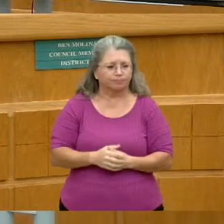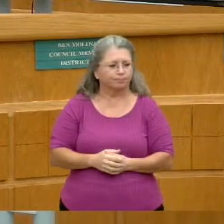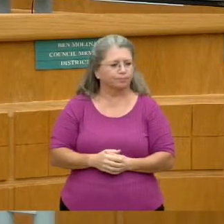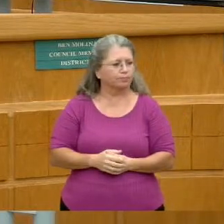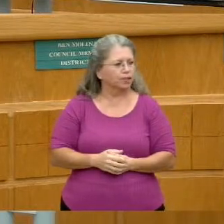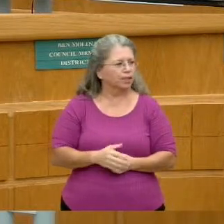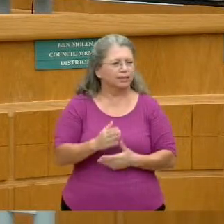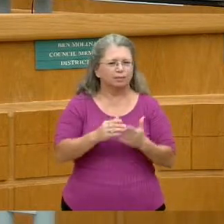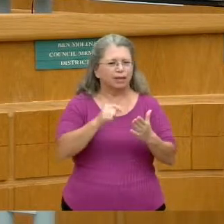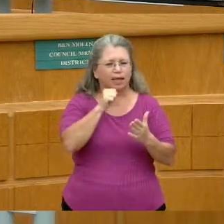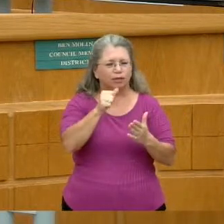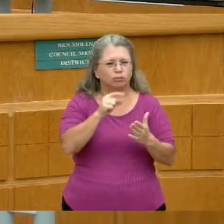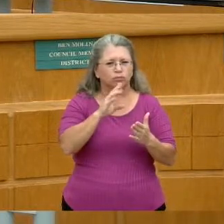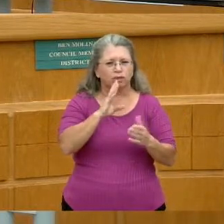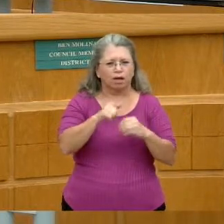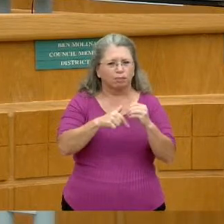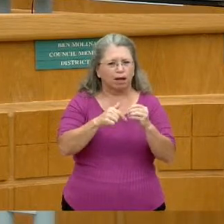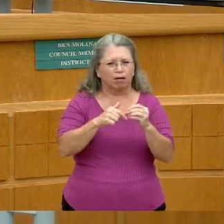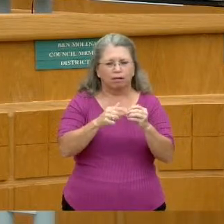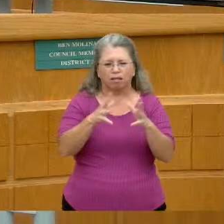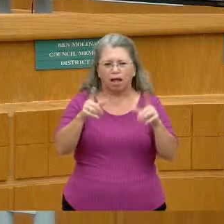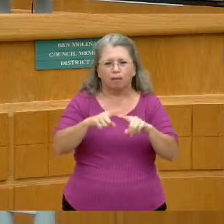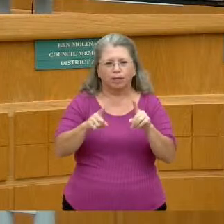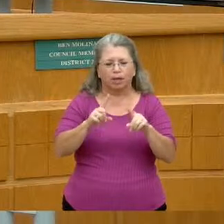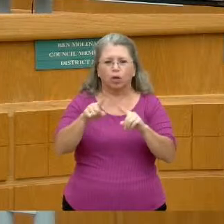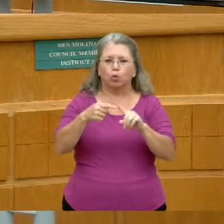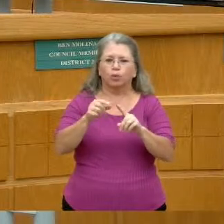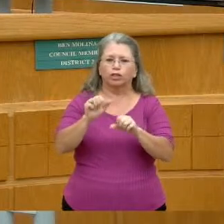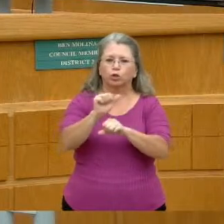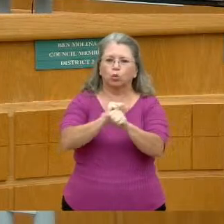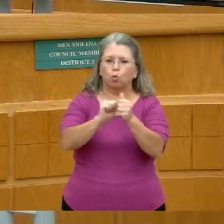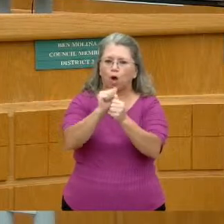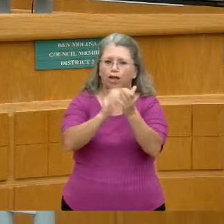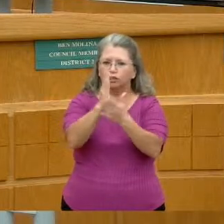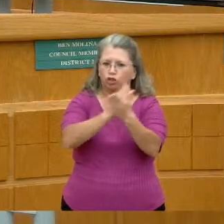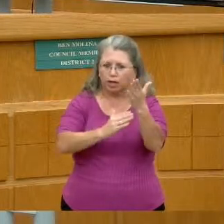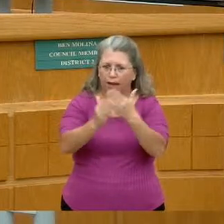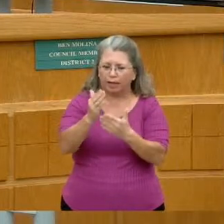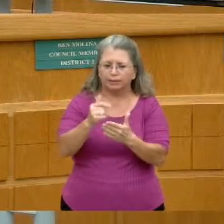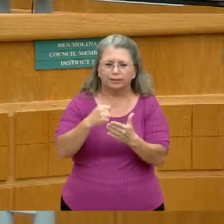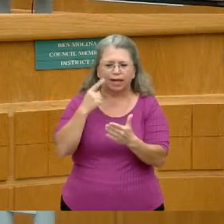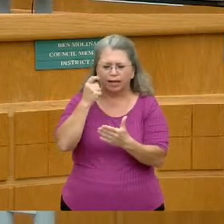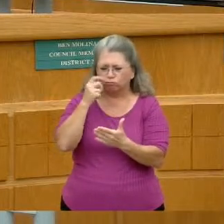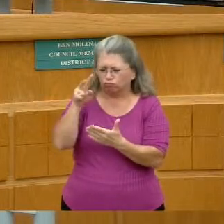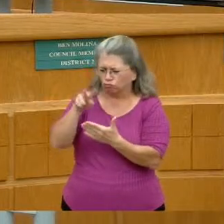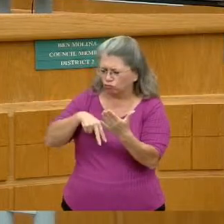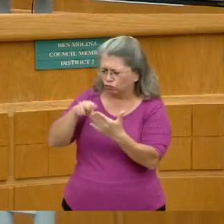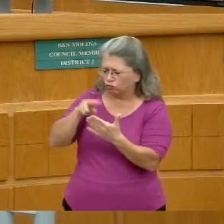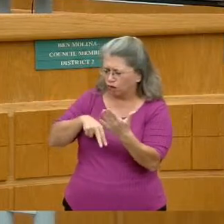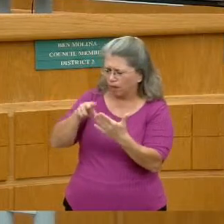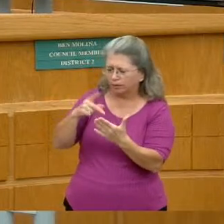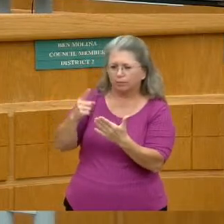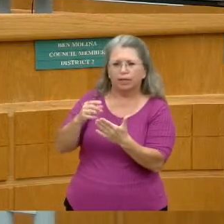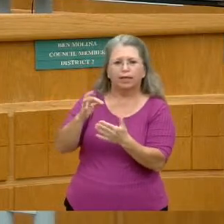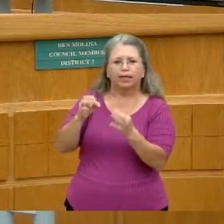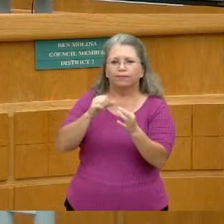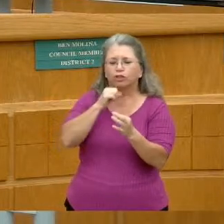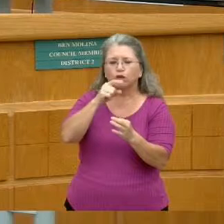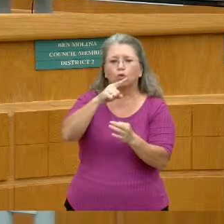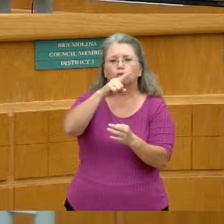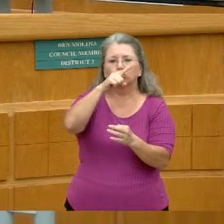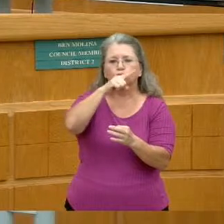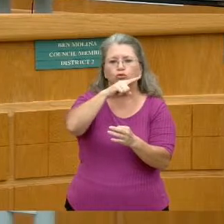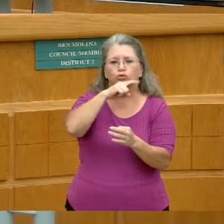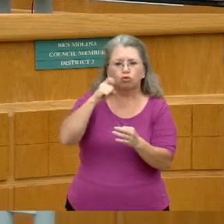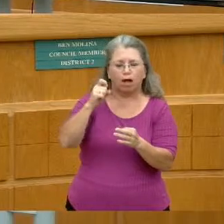I don't talk about too much. When you're washing your hands, I read a study about 6 months ago that if you don't dry your hands, you're much more